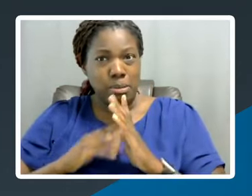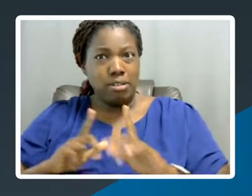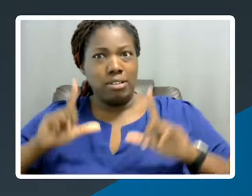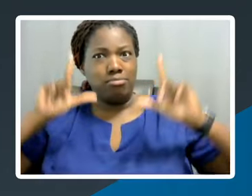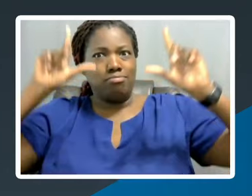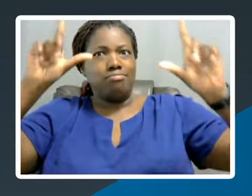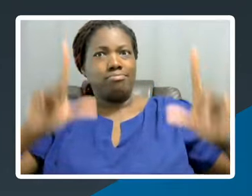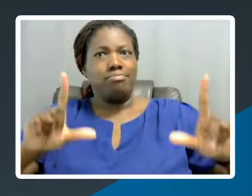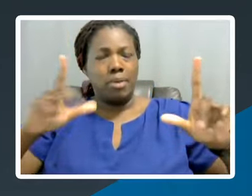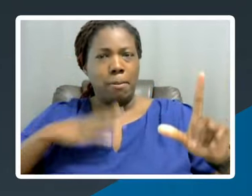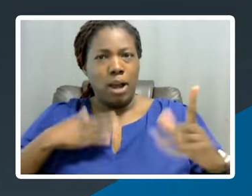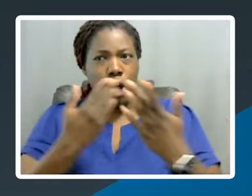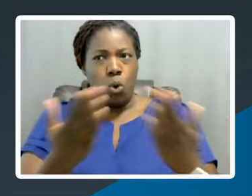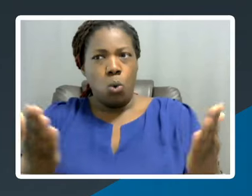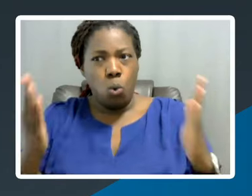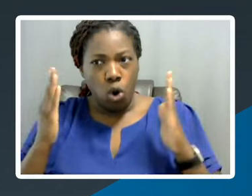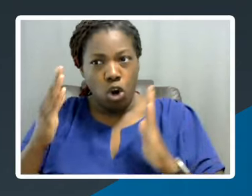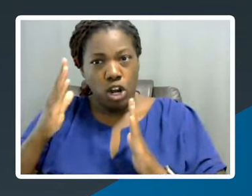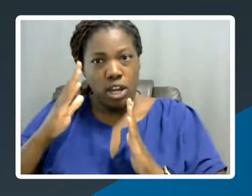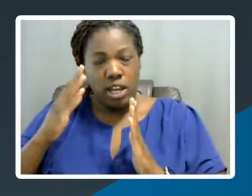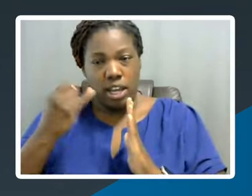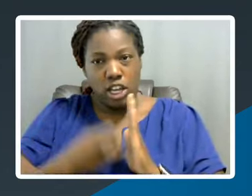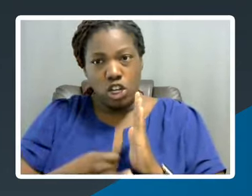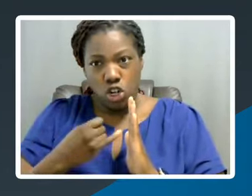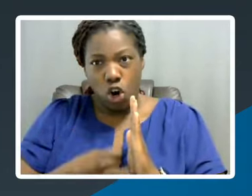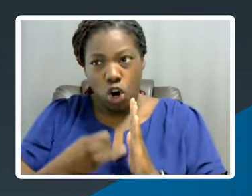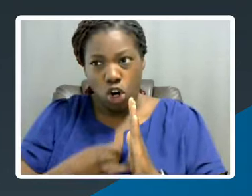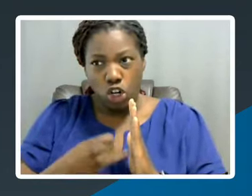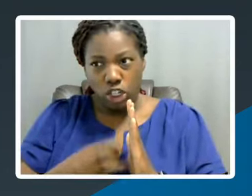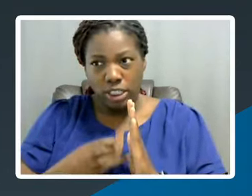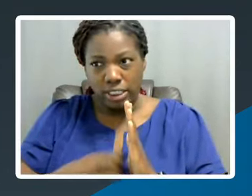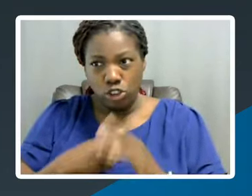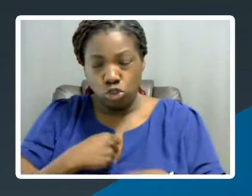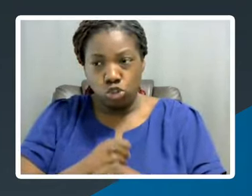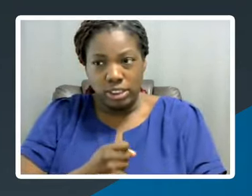And it was done by an artist named Jean-Marc Côté. And it was